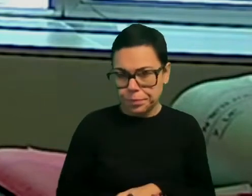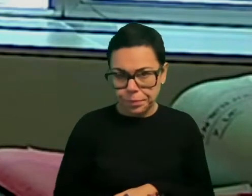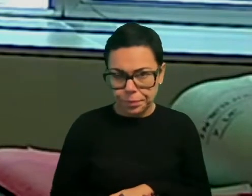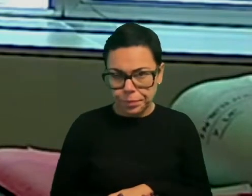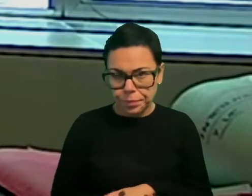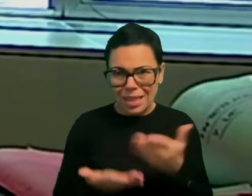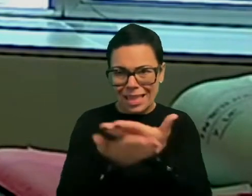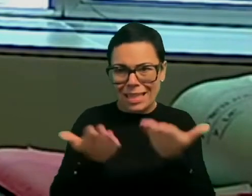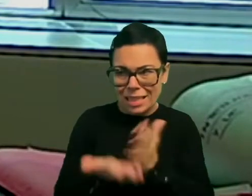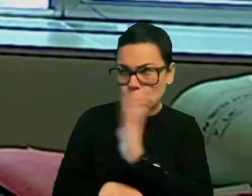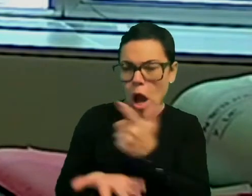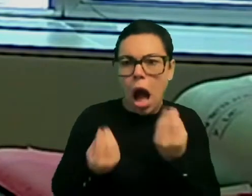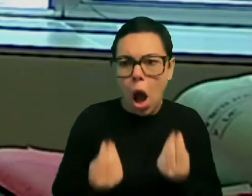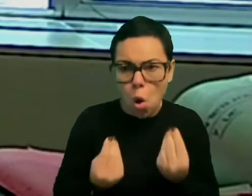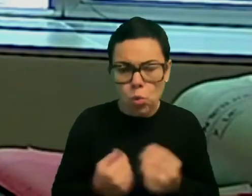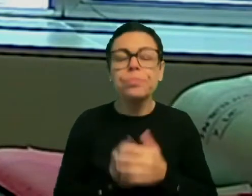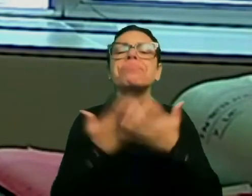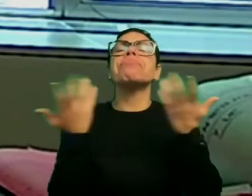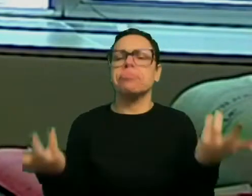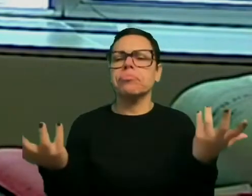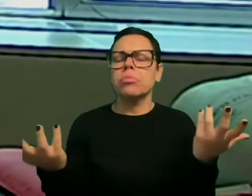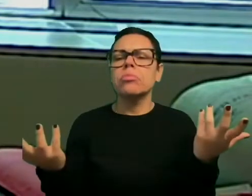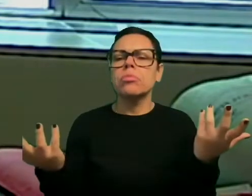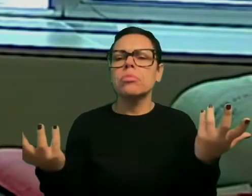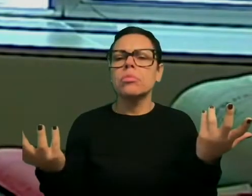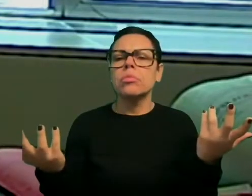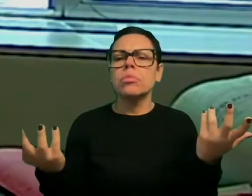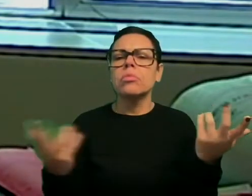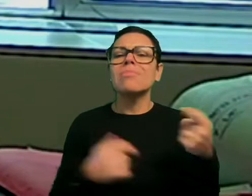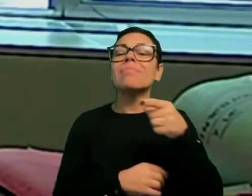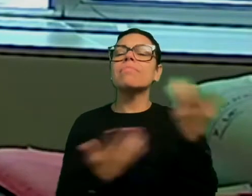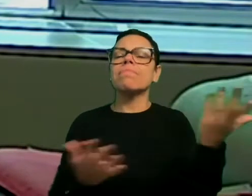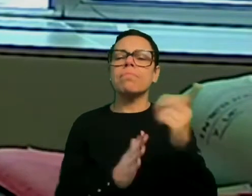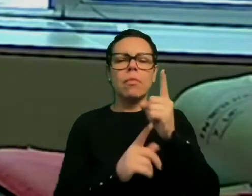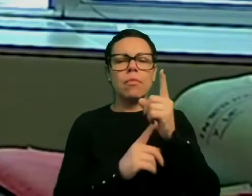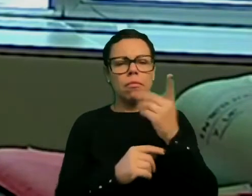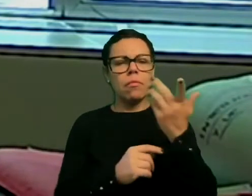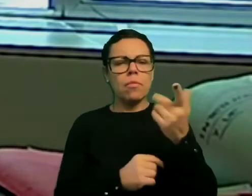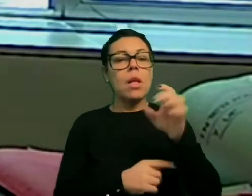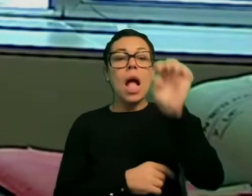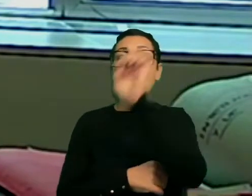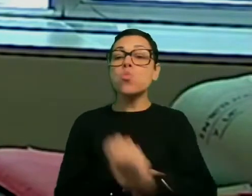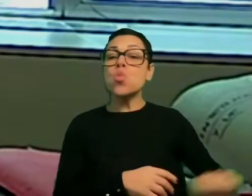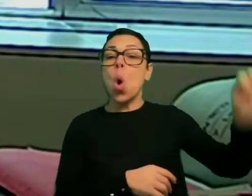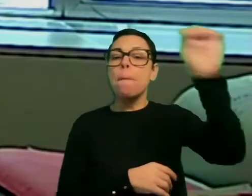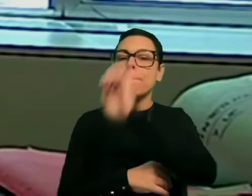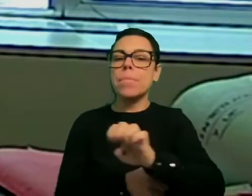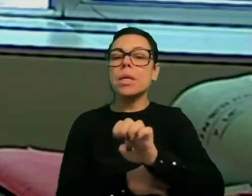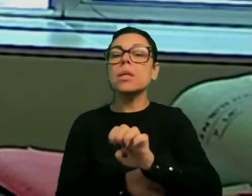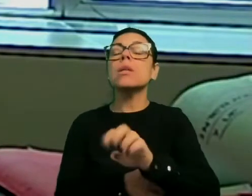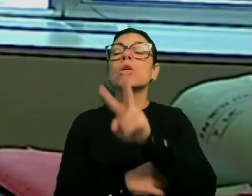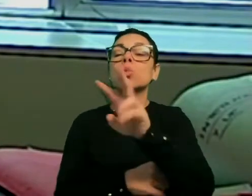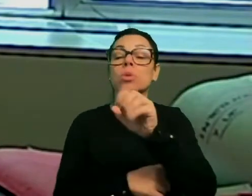Generally speaking, we ended up with the transposition of EU directives in 2017 and finally on